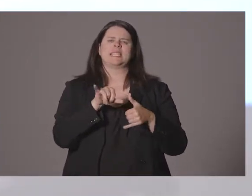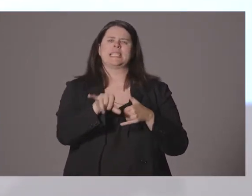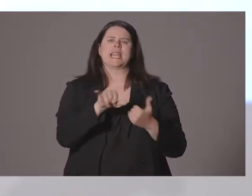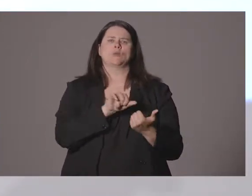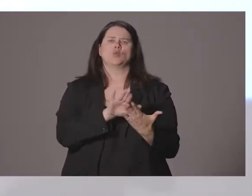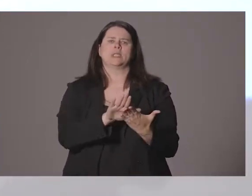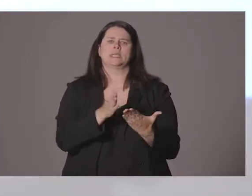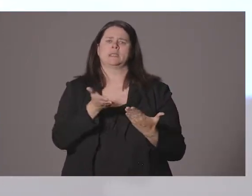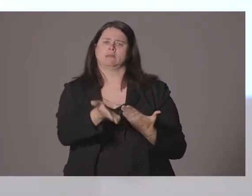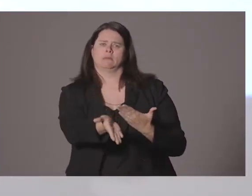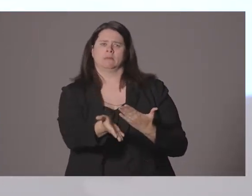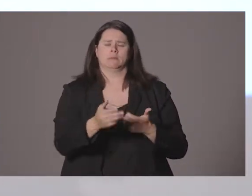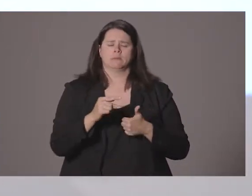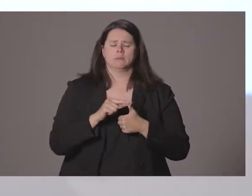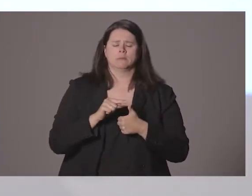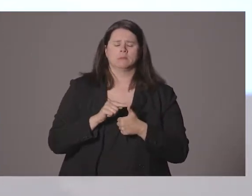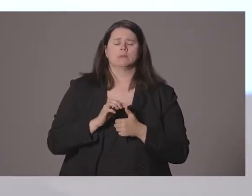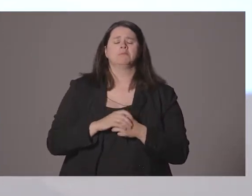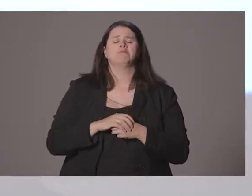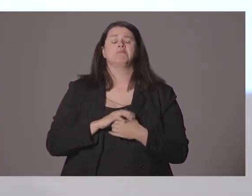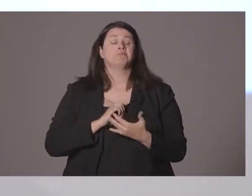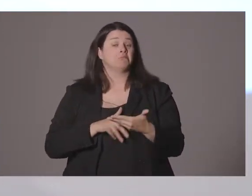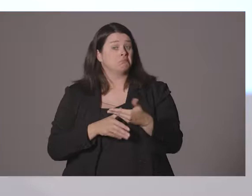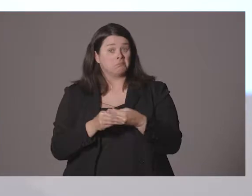Anything else about staying present?